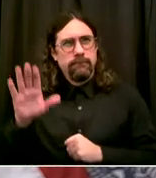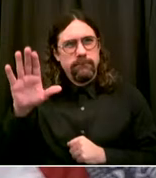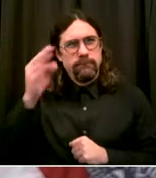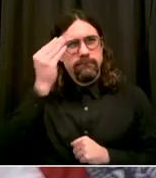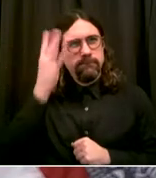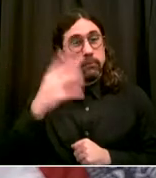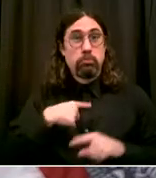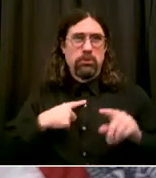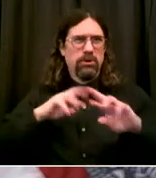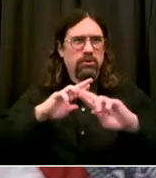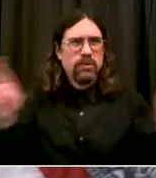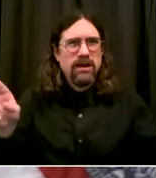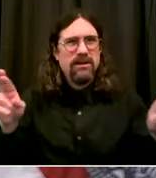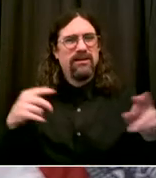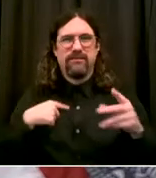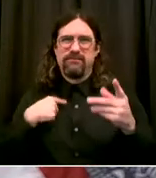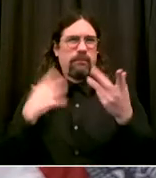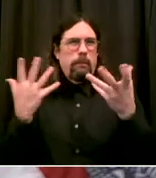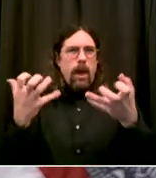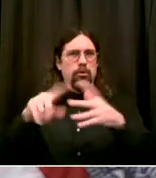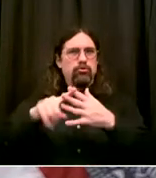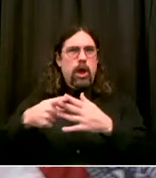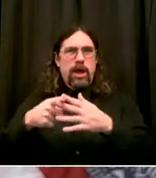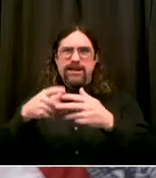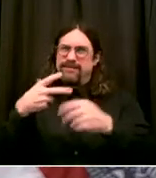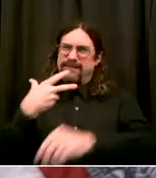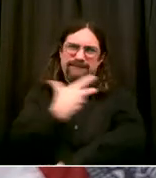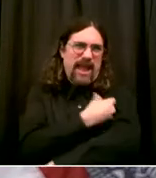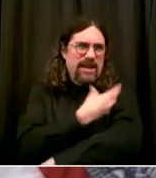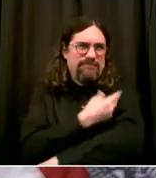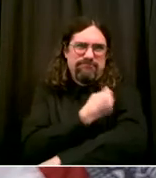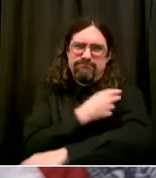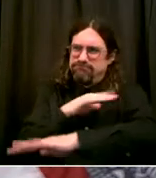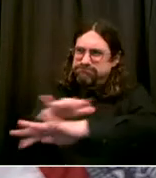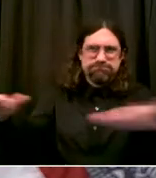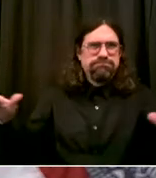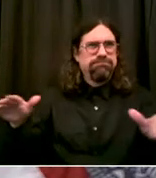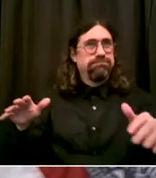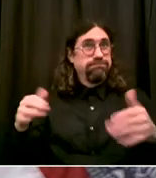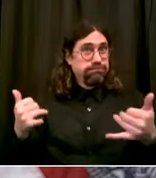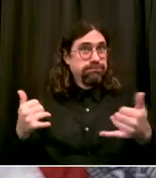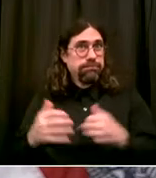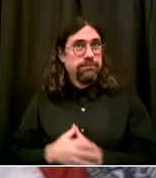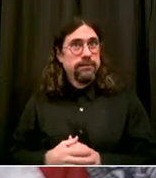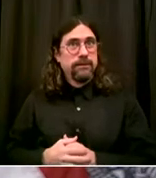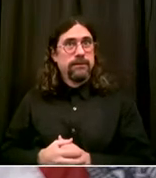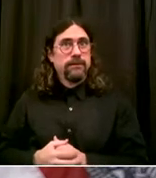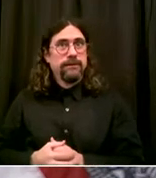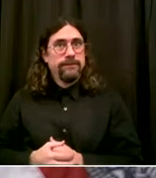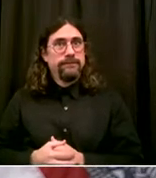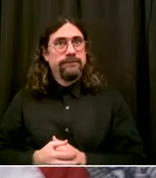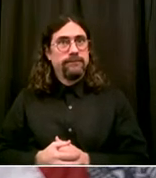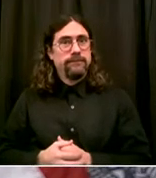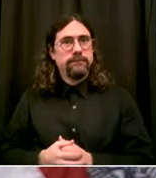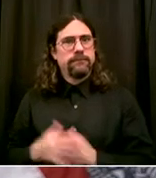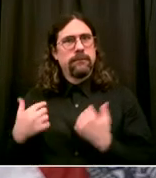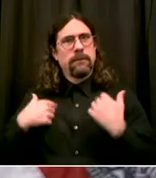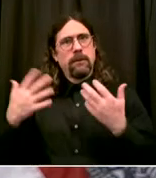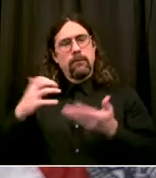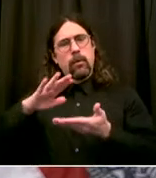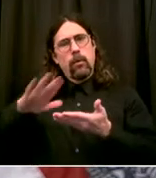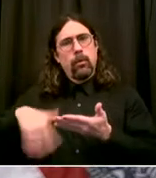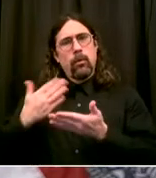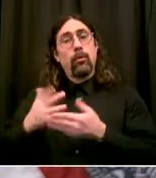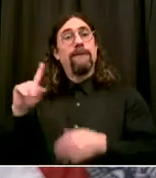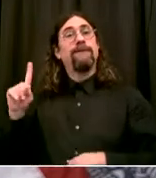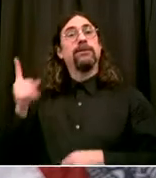want to see all appropriate first responders reached. There's no question. The more people we reach, the faster,